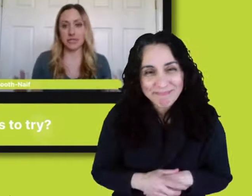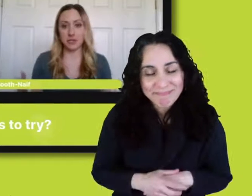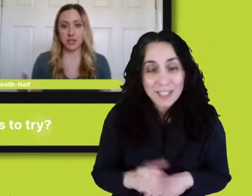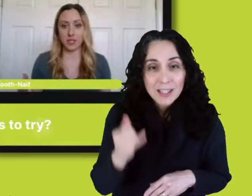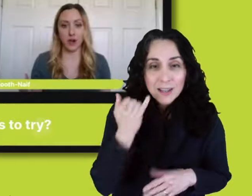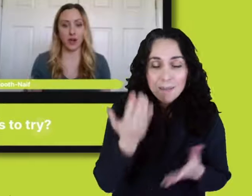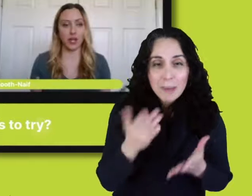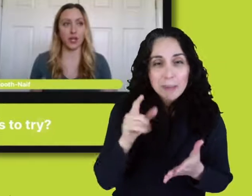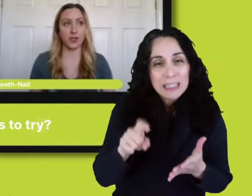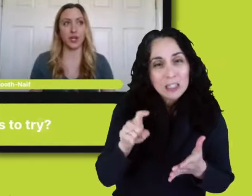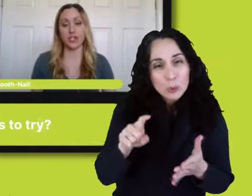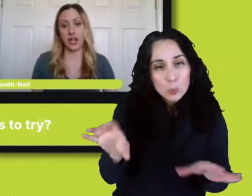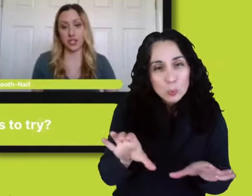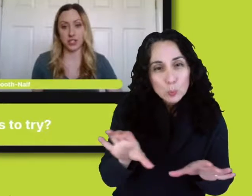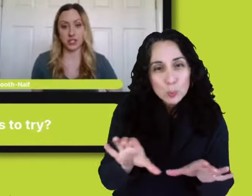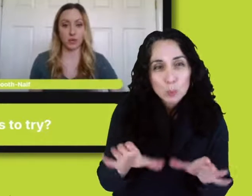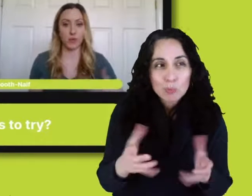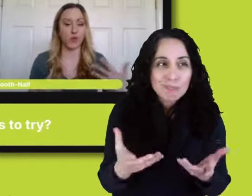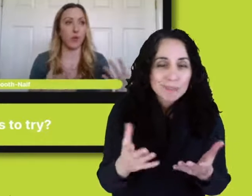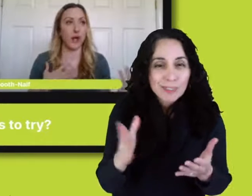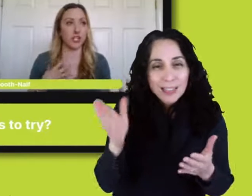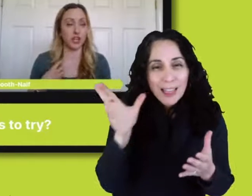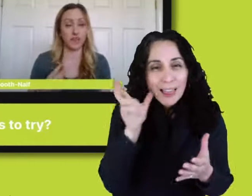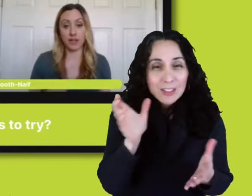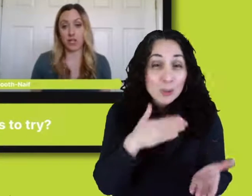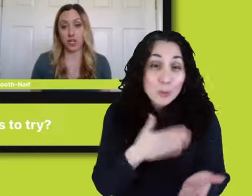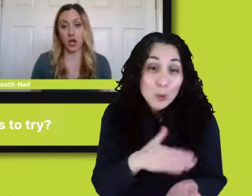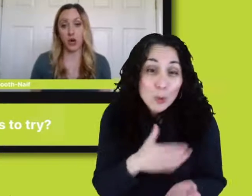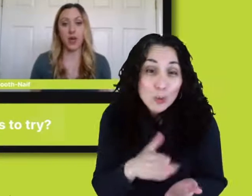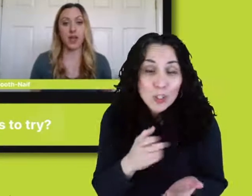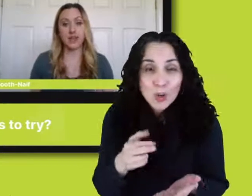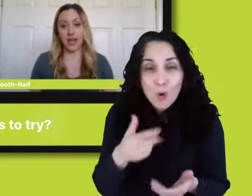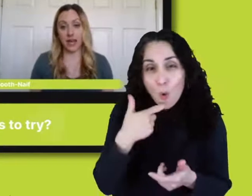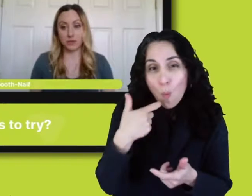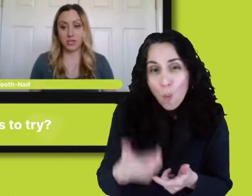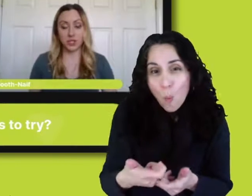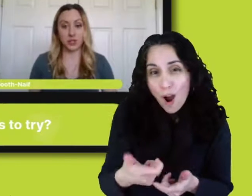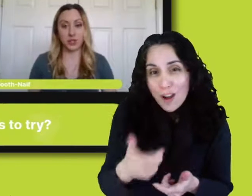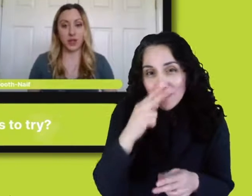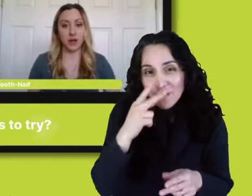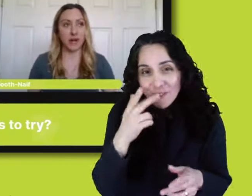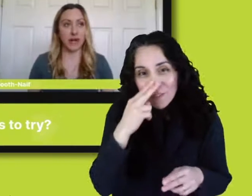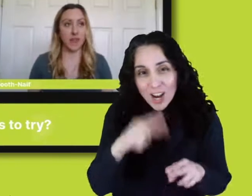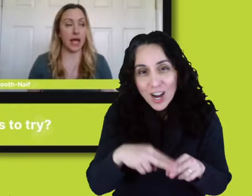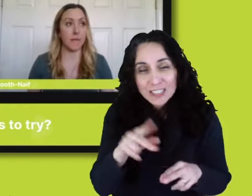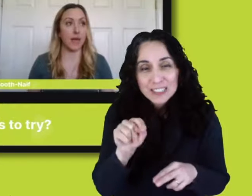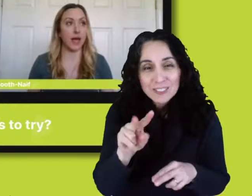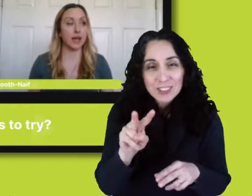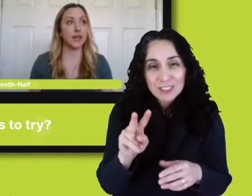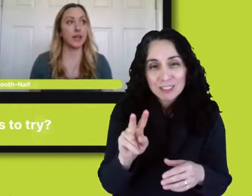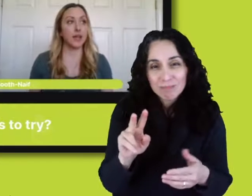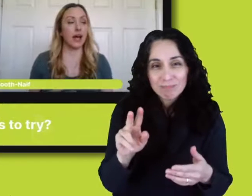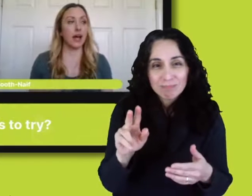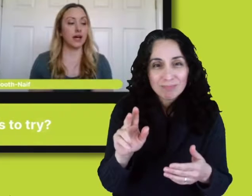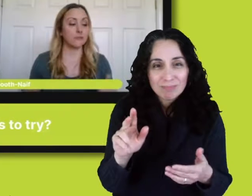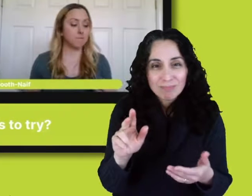to listen to music while you're doing your stretches or, watching your favorite show, that helps too on the